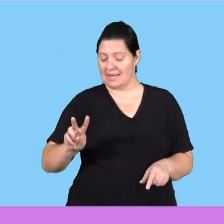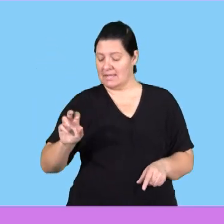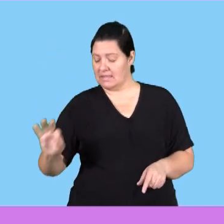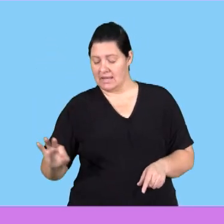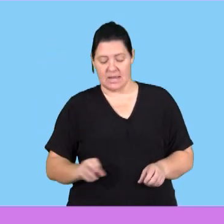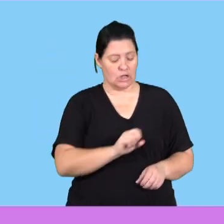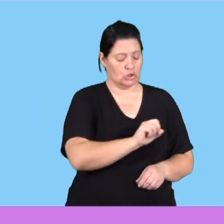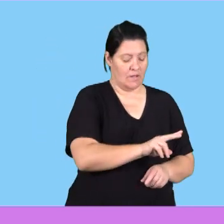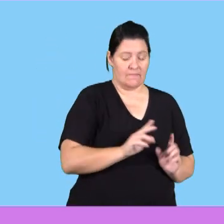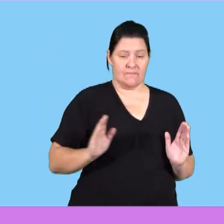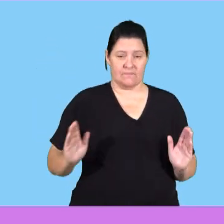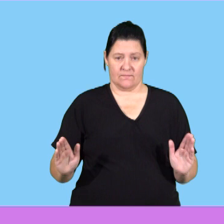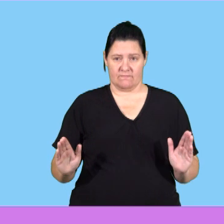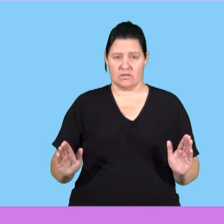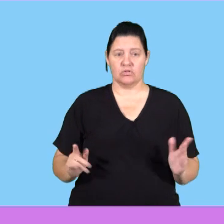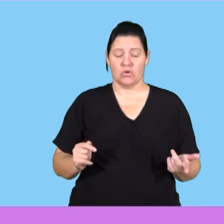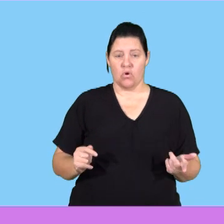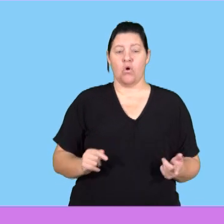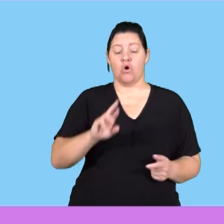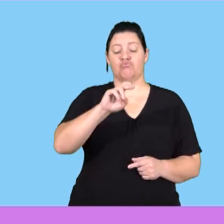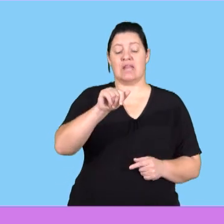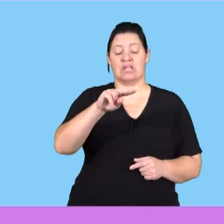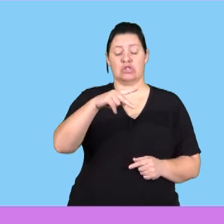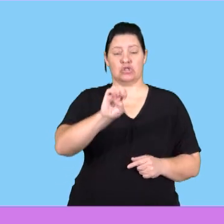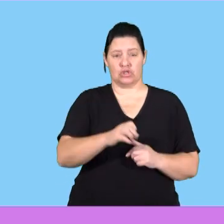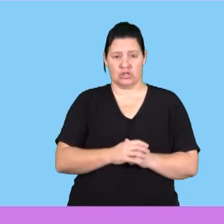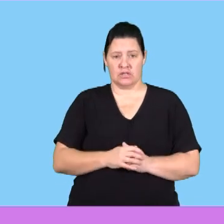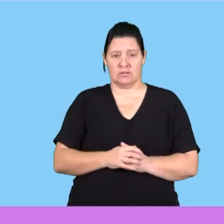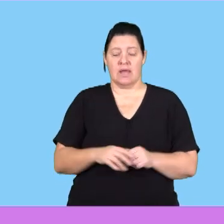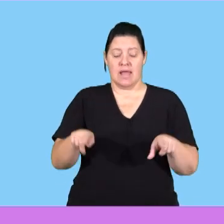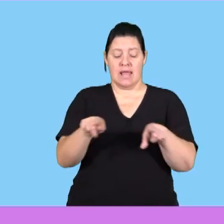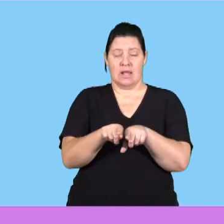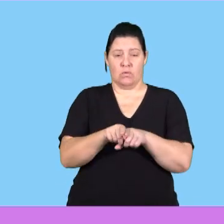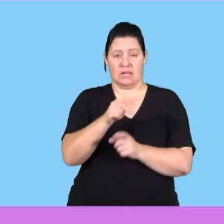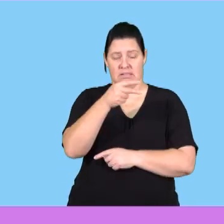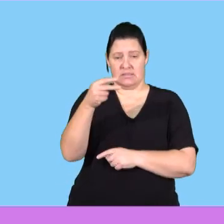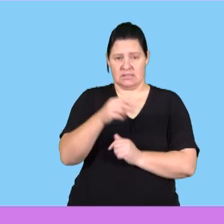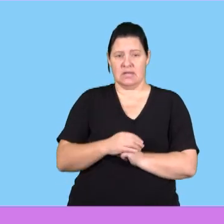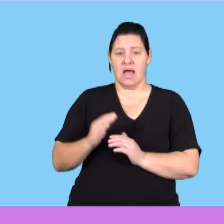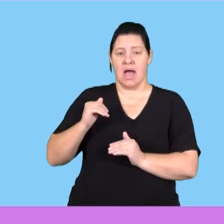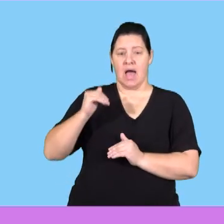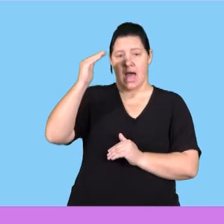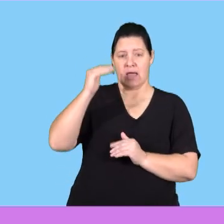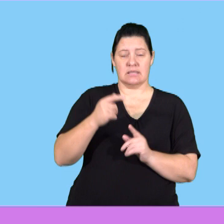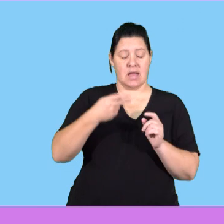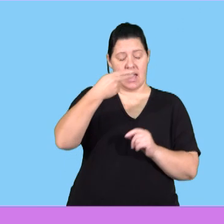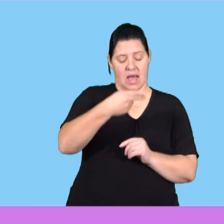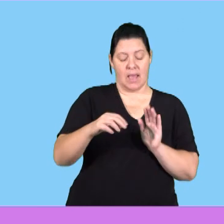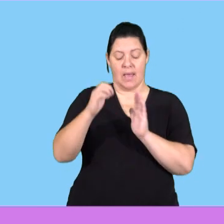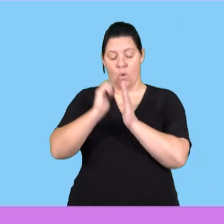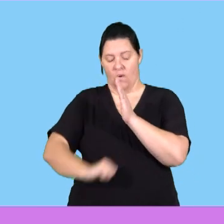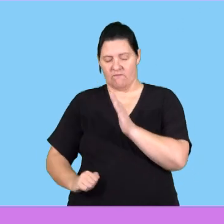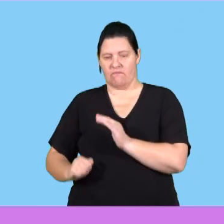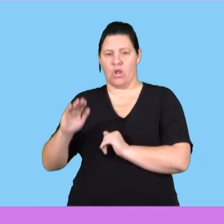always remember, start with our formula first. So I'm saying the range equals highest value